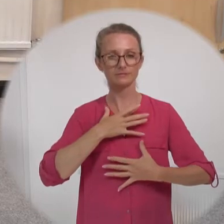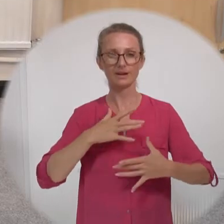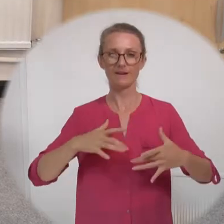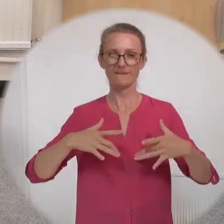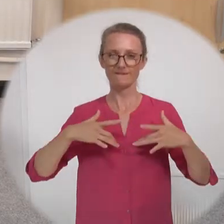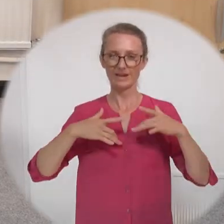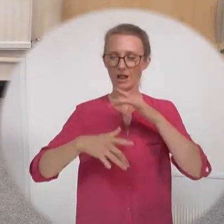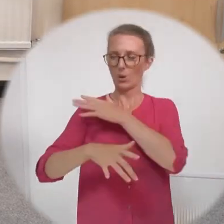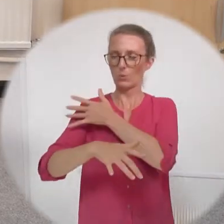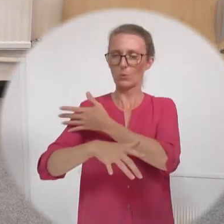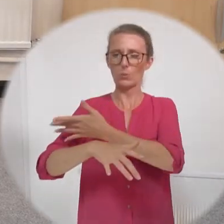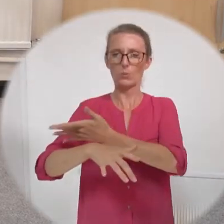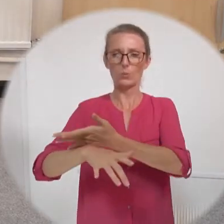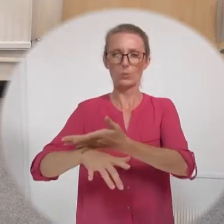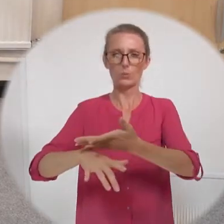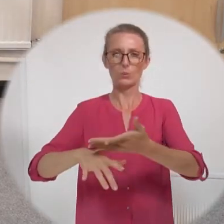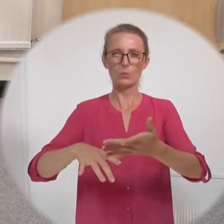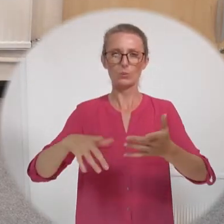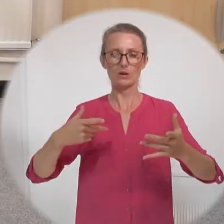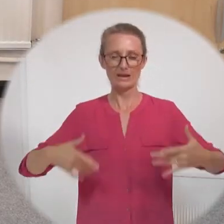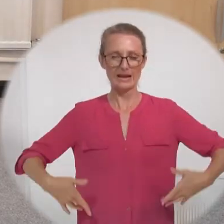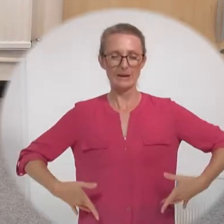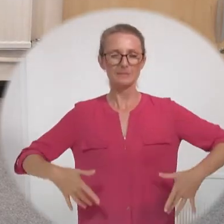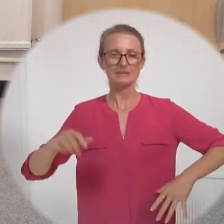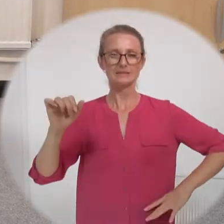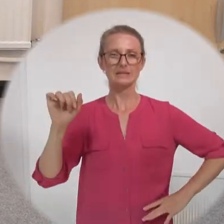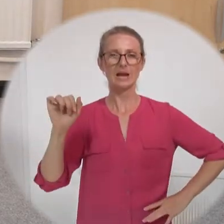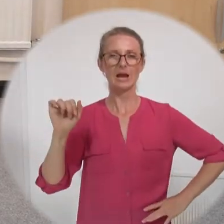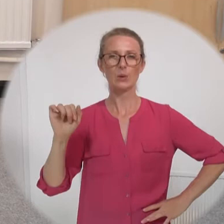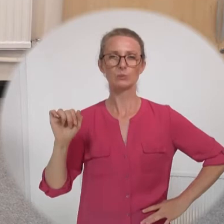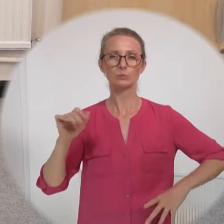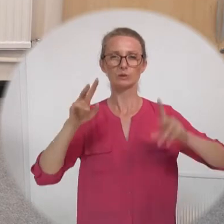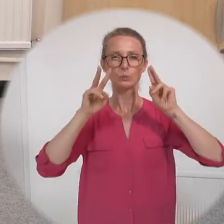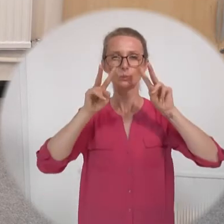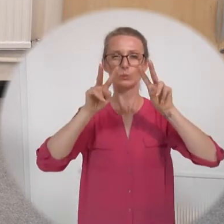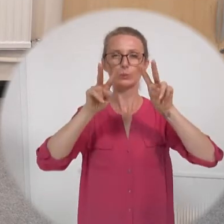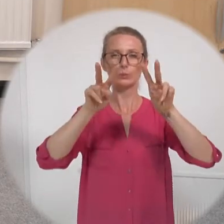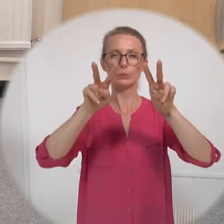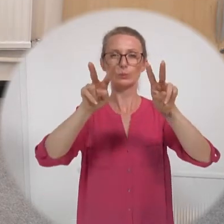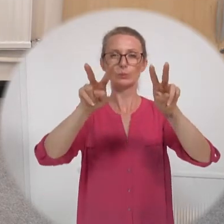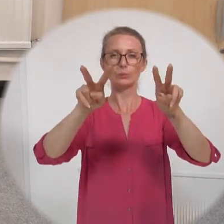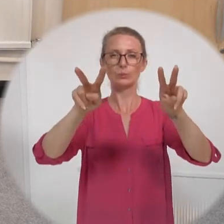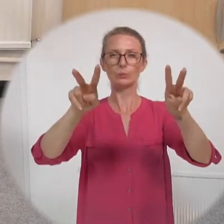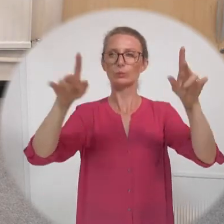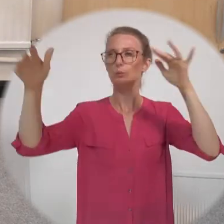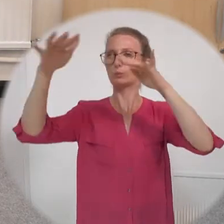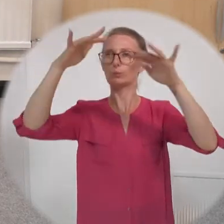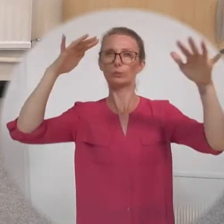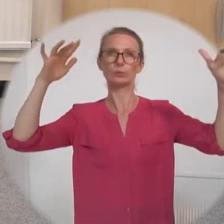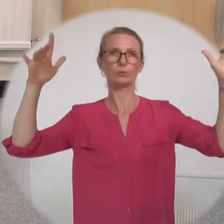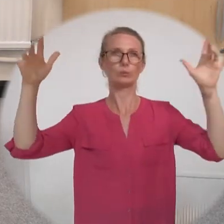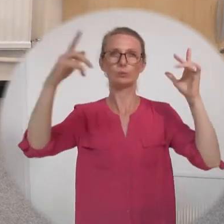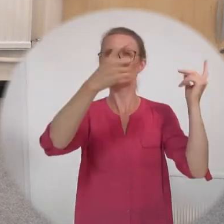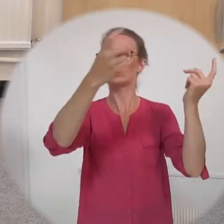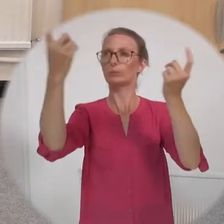right to the fingers, and you sink your hips, bend the knees a bit, looking forwards, aware of your surroundings. I'll show you one